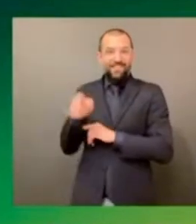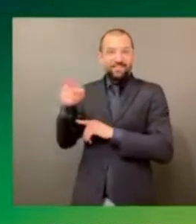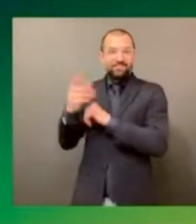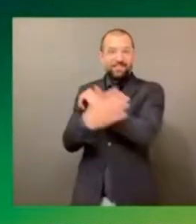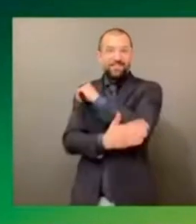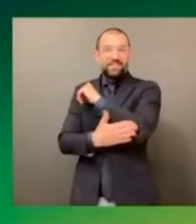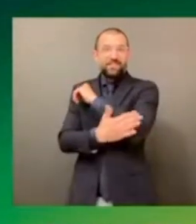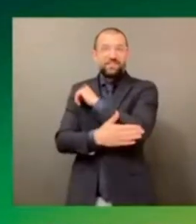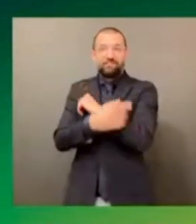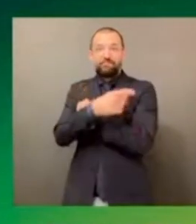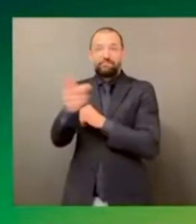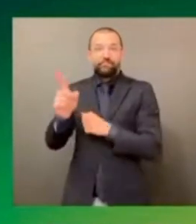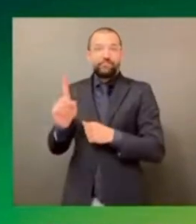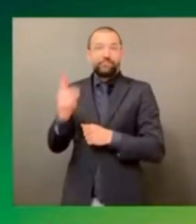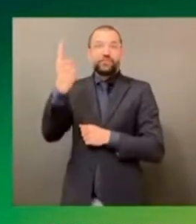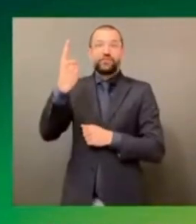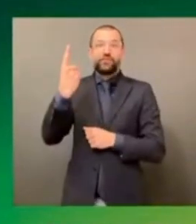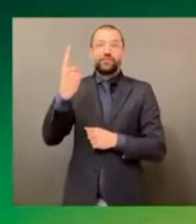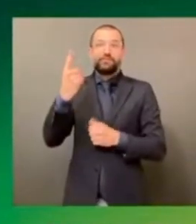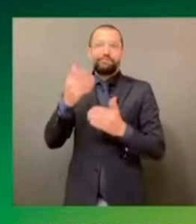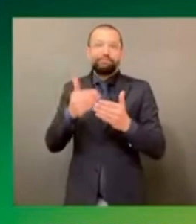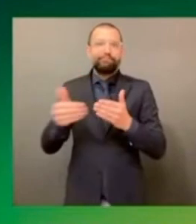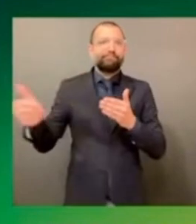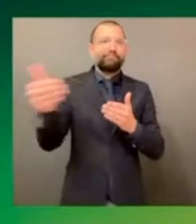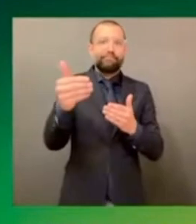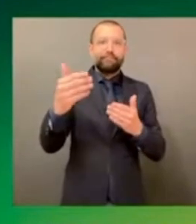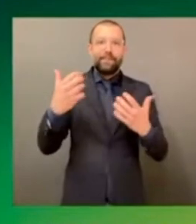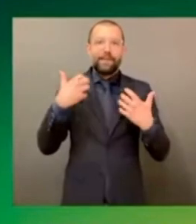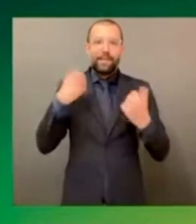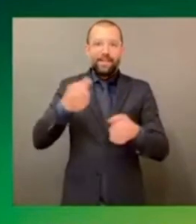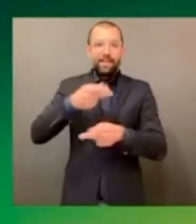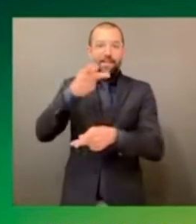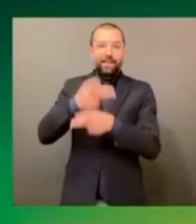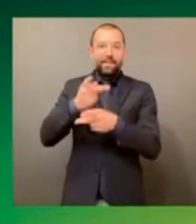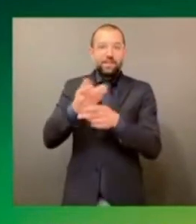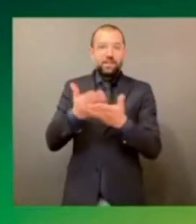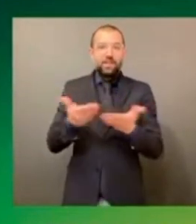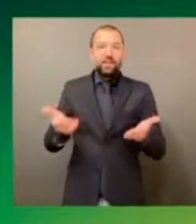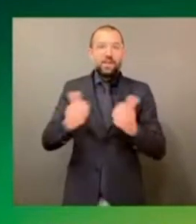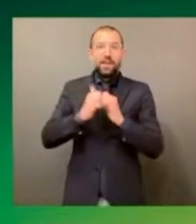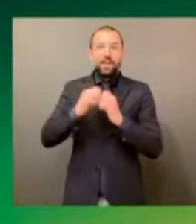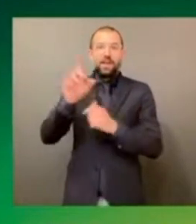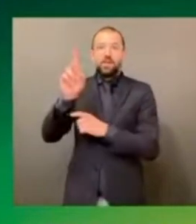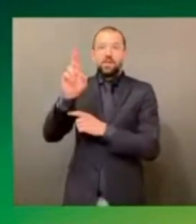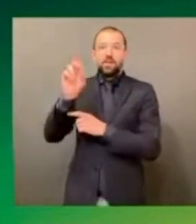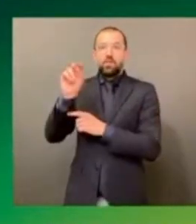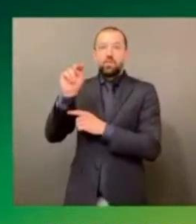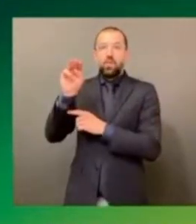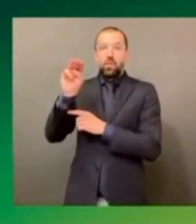of healthcare supplies by drone. In Rwanda,